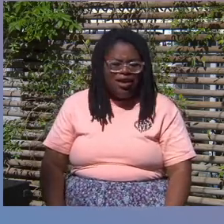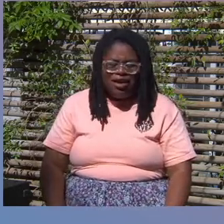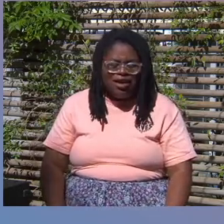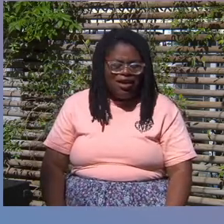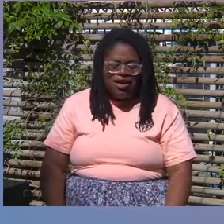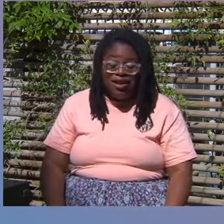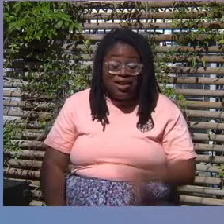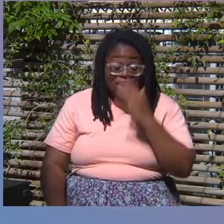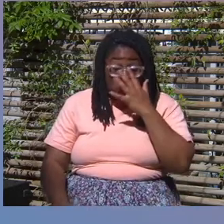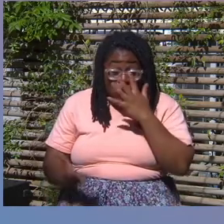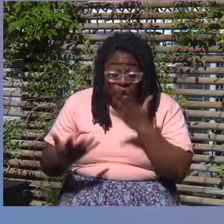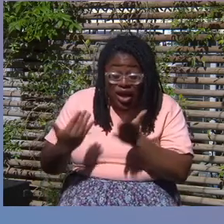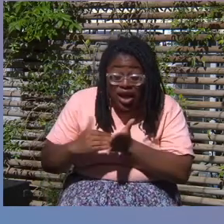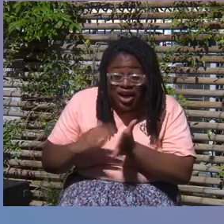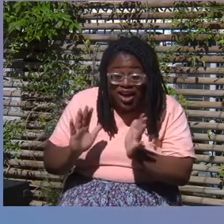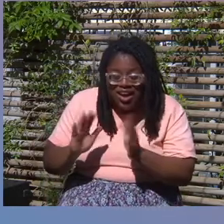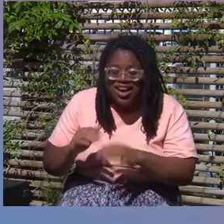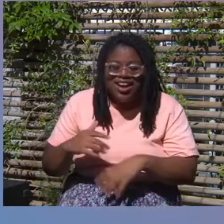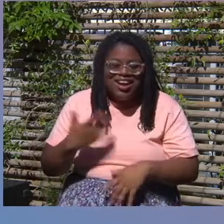Now what now?